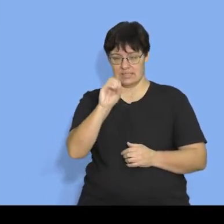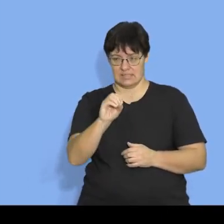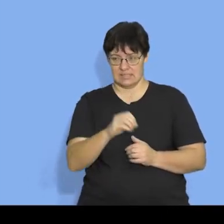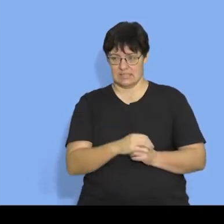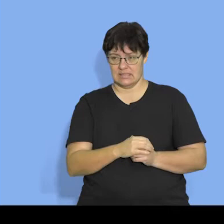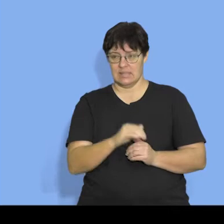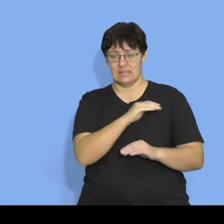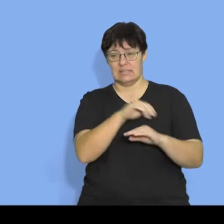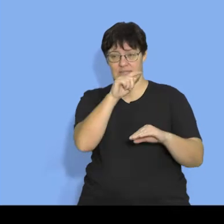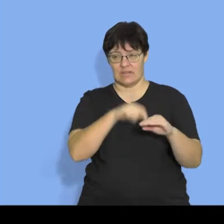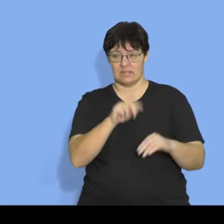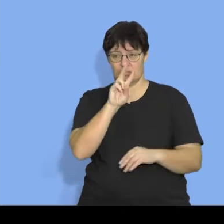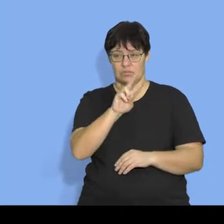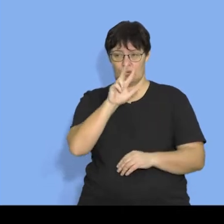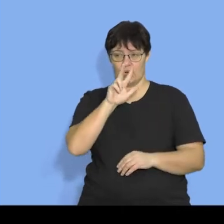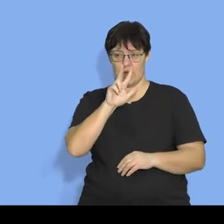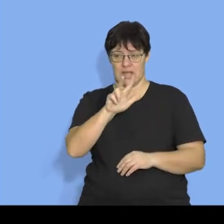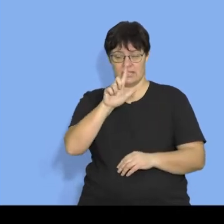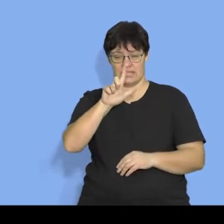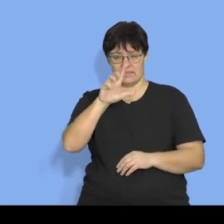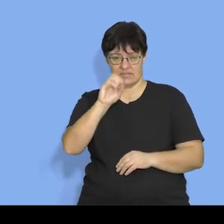4,390 divided by